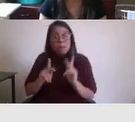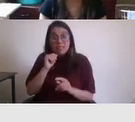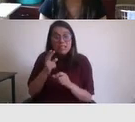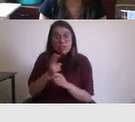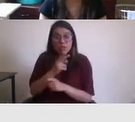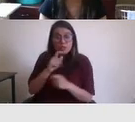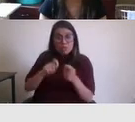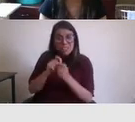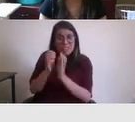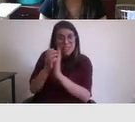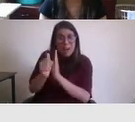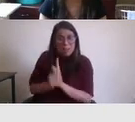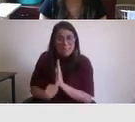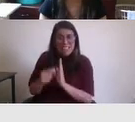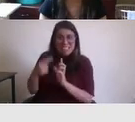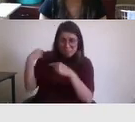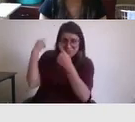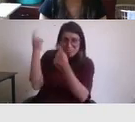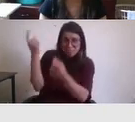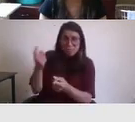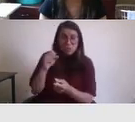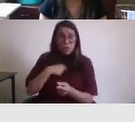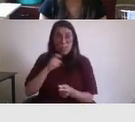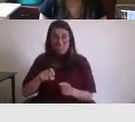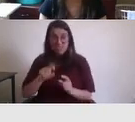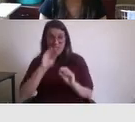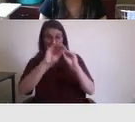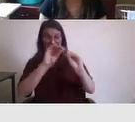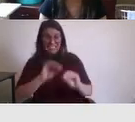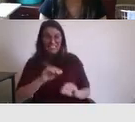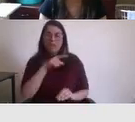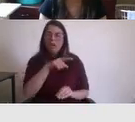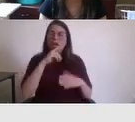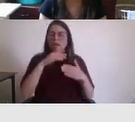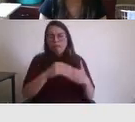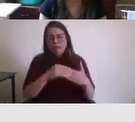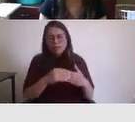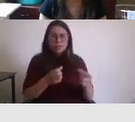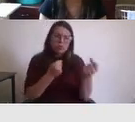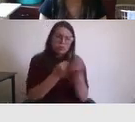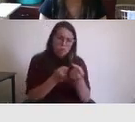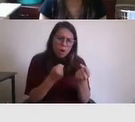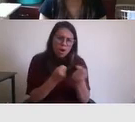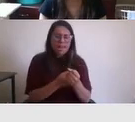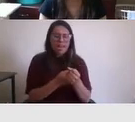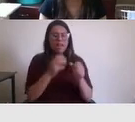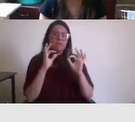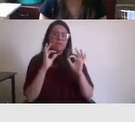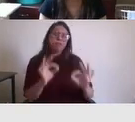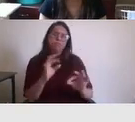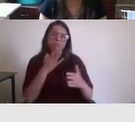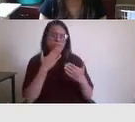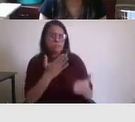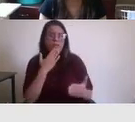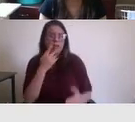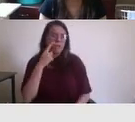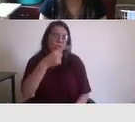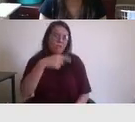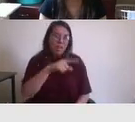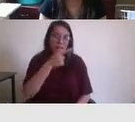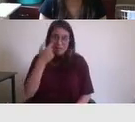the MyPath team has been incredibly flexible and very supportive as we have had to